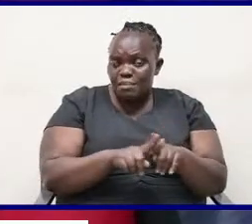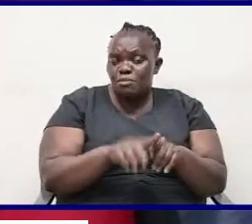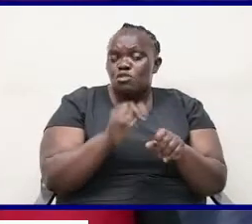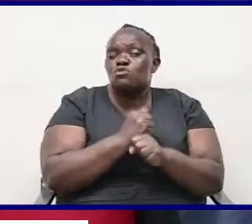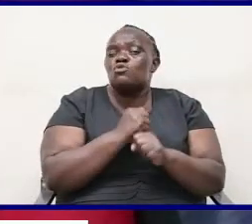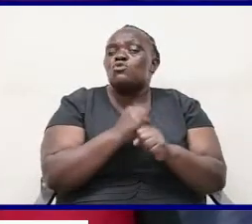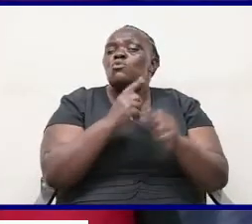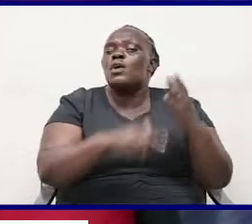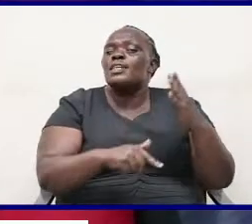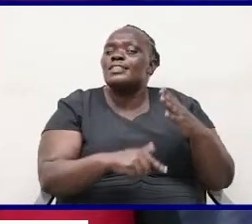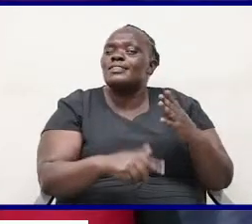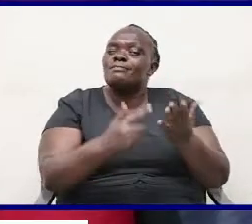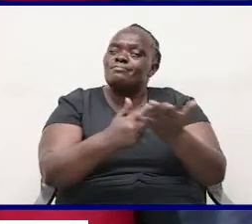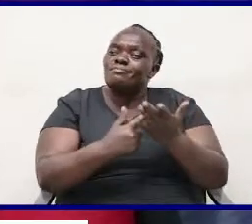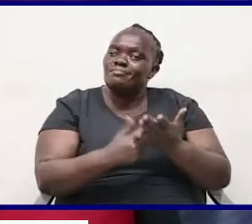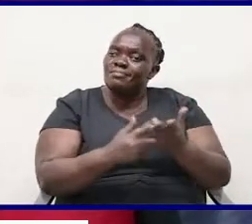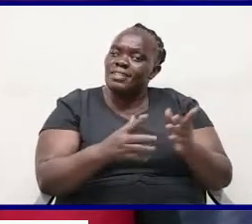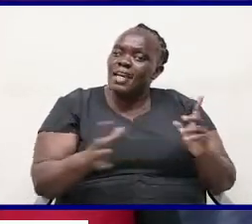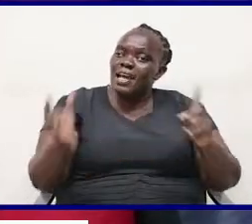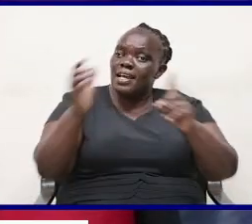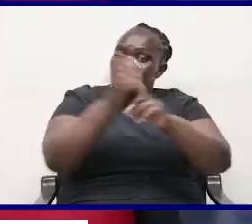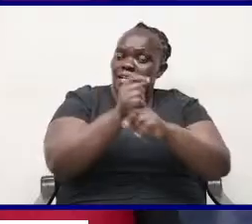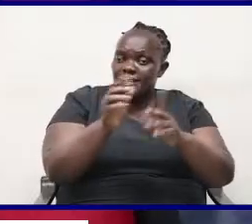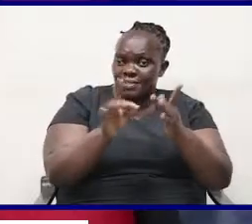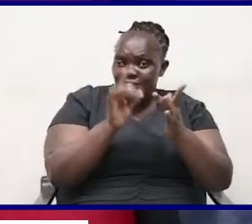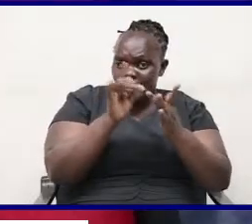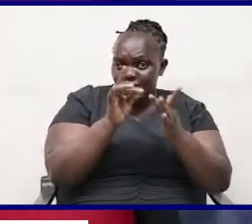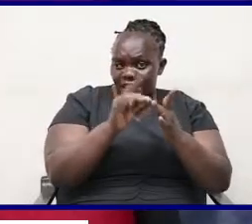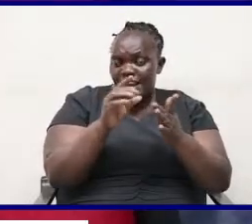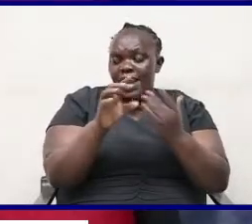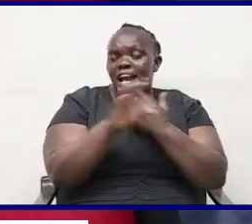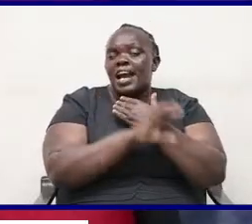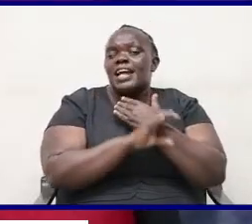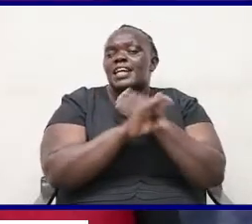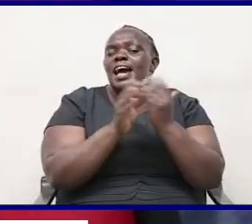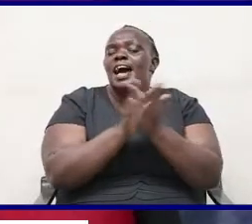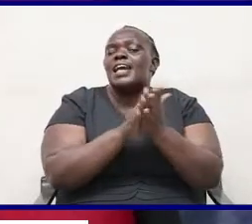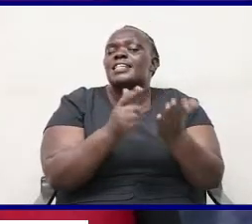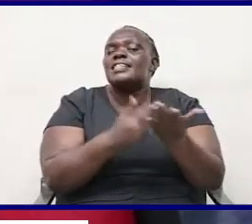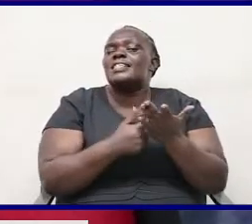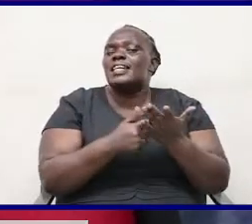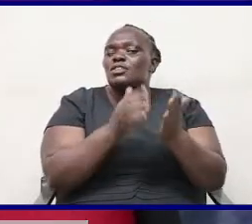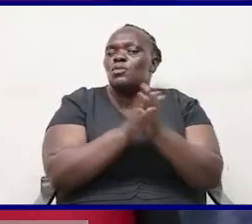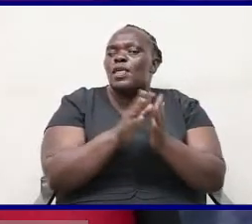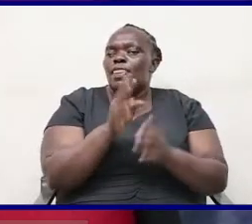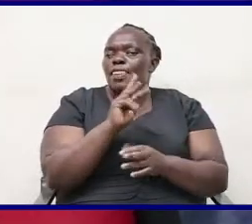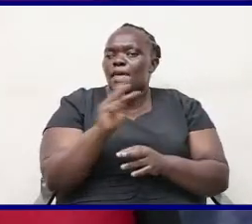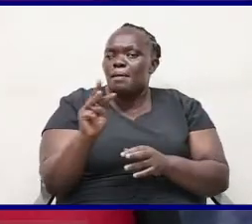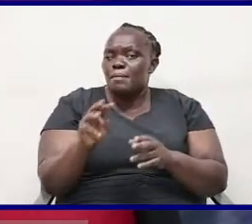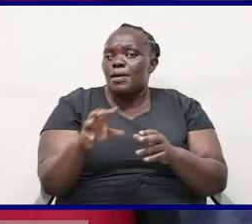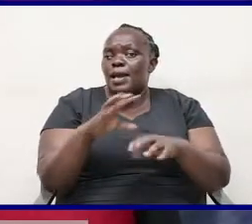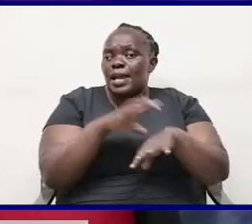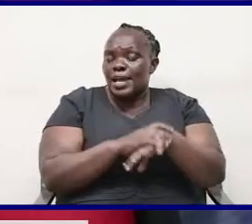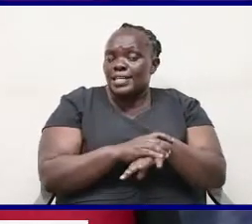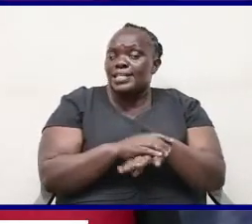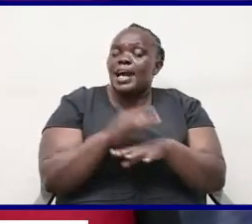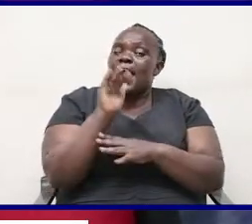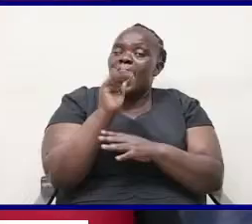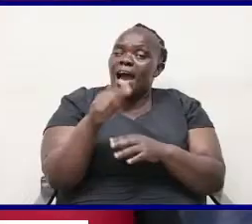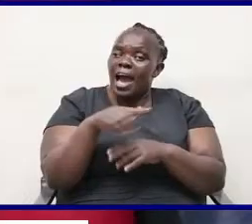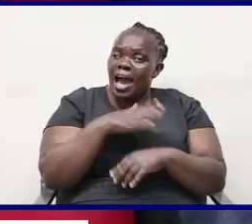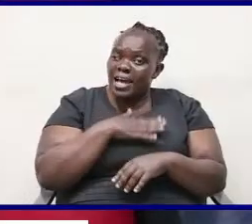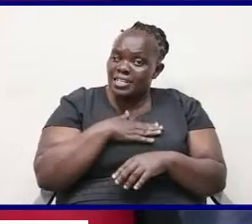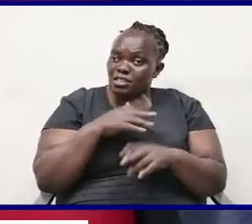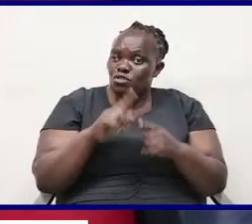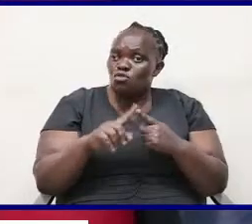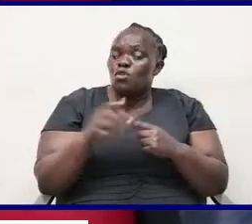doing bilateral negotiations. We are reaching out to specific countries and discussing with them and even getting us to